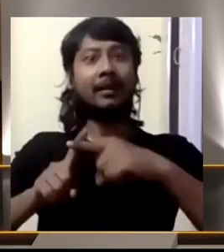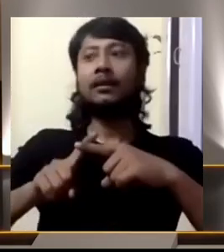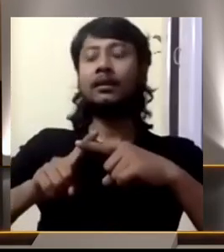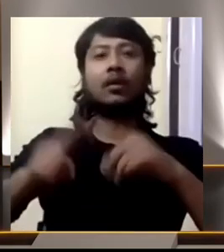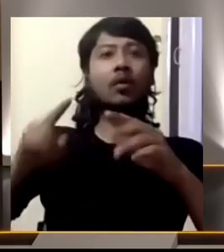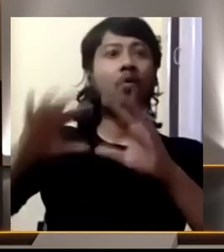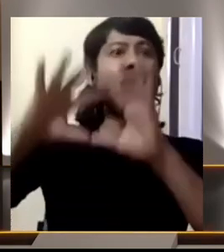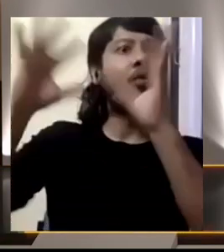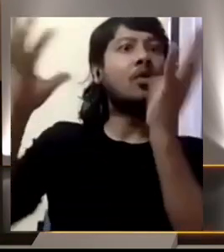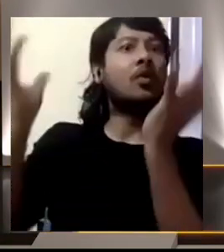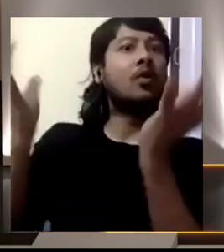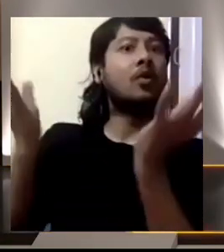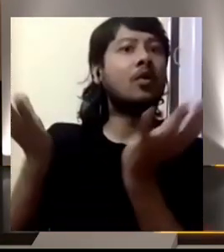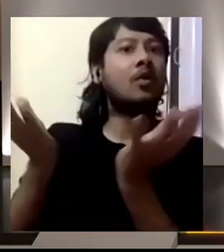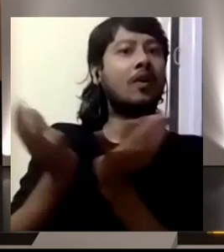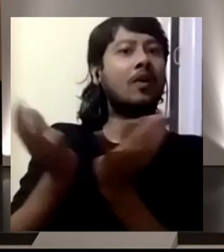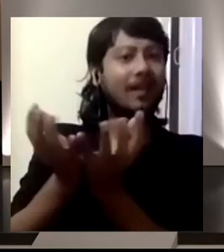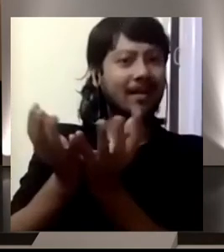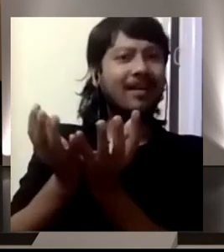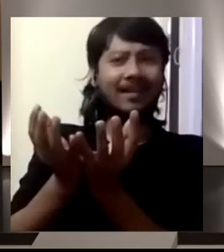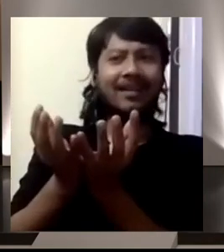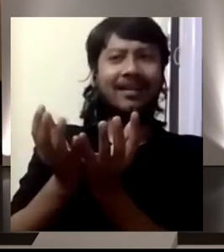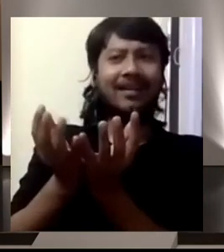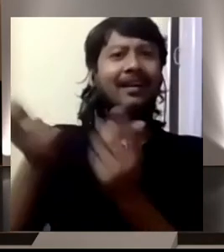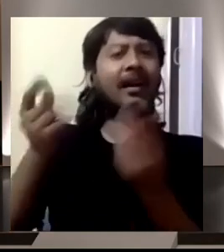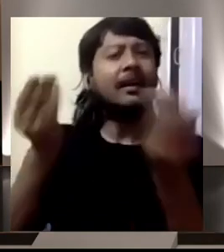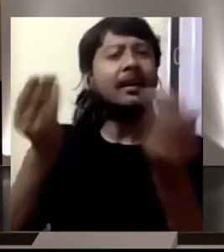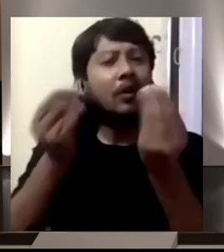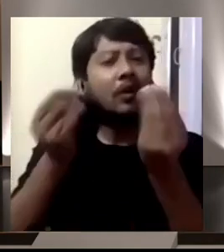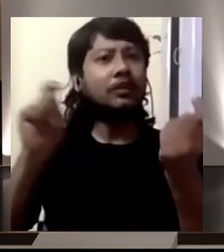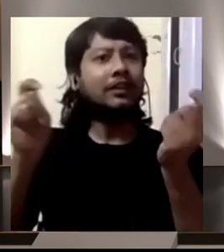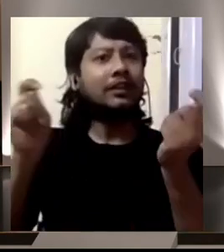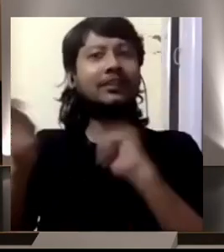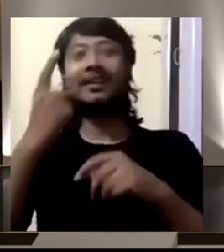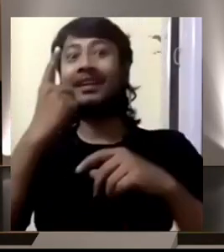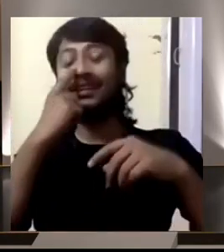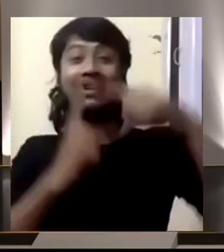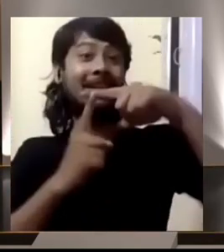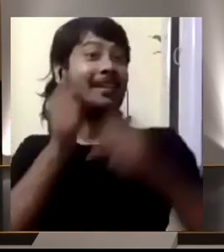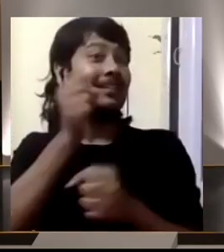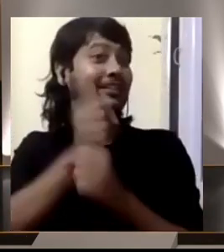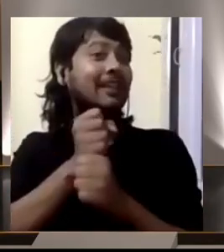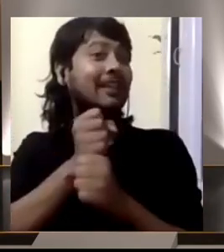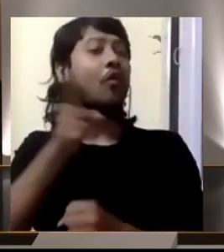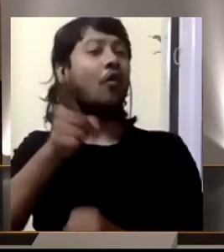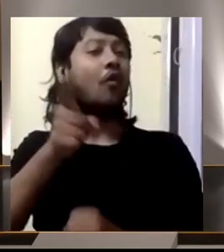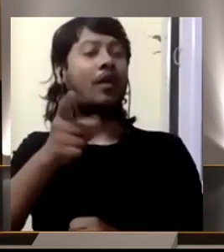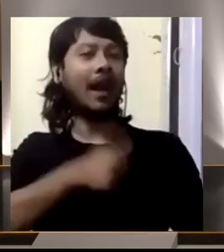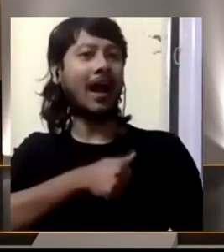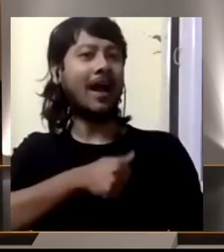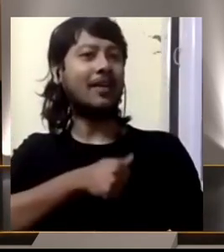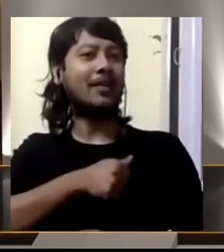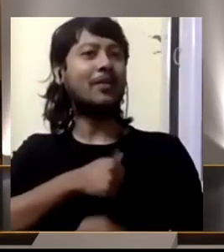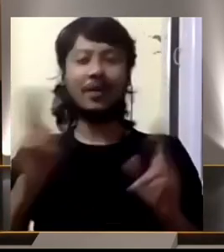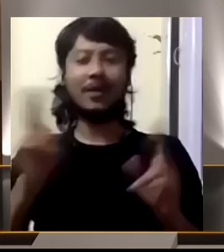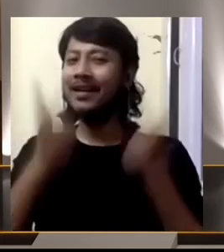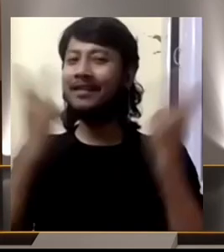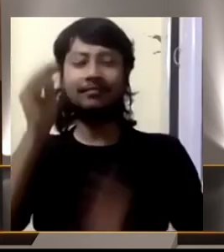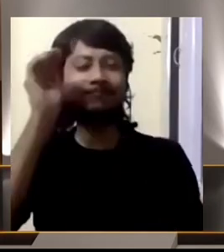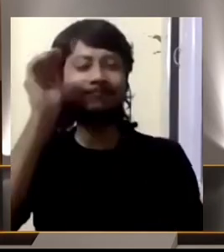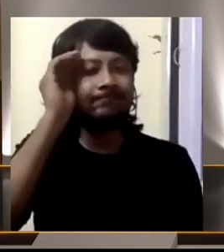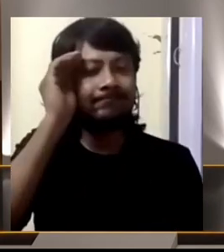listened, she paid attention, she connected in ways the fast-moving, hurry and worry world seldom